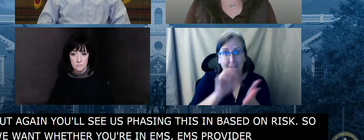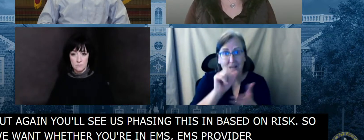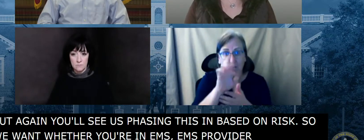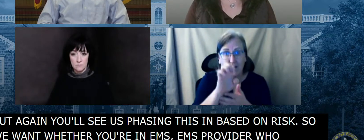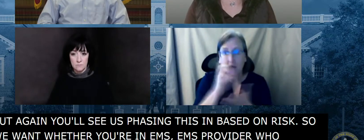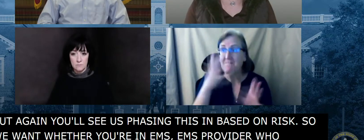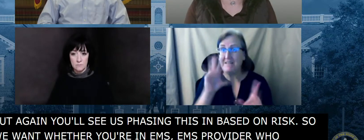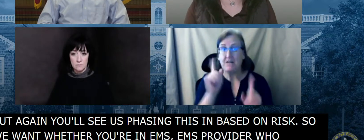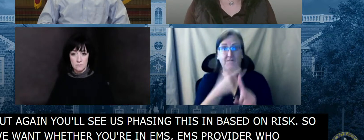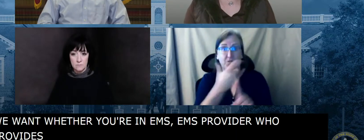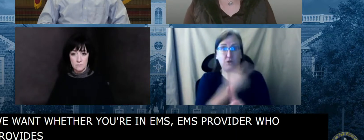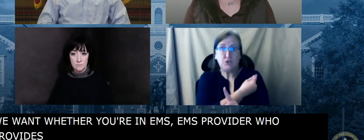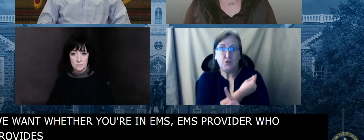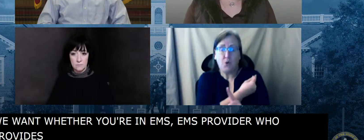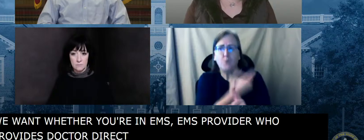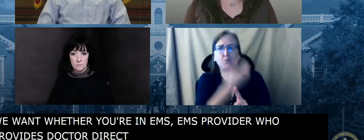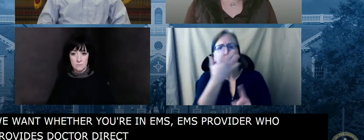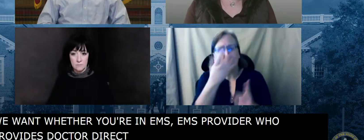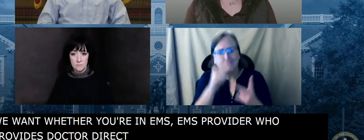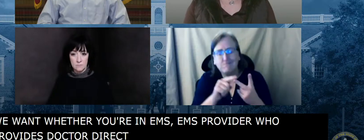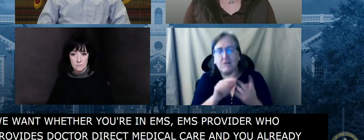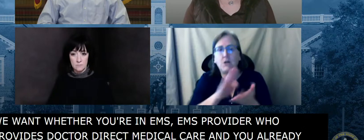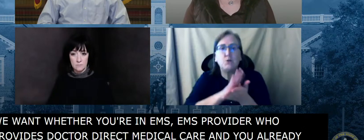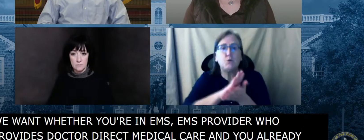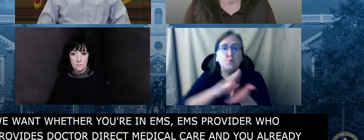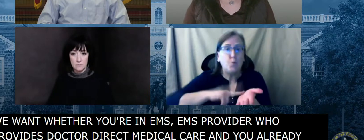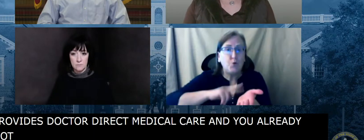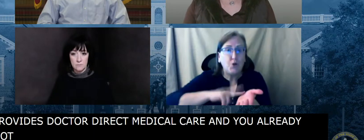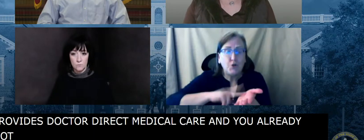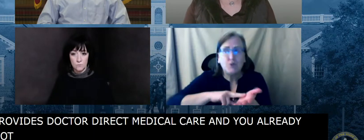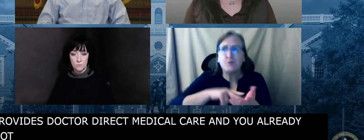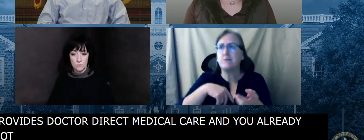your first dose, or school nurses